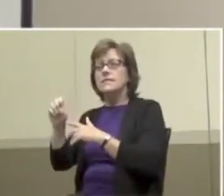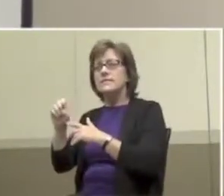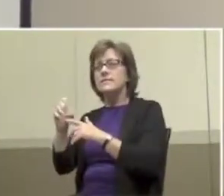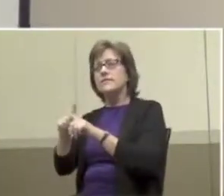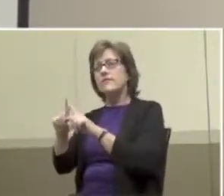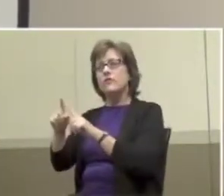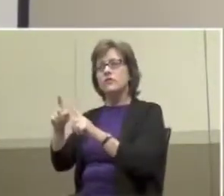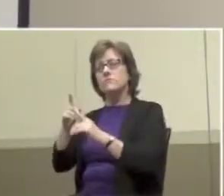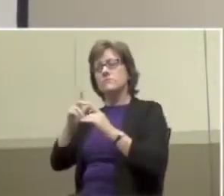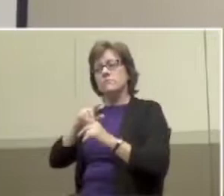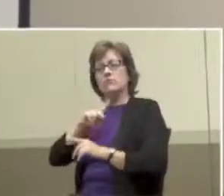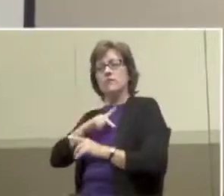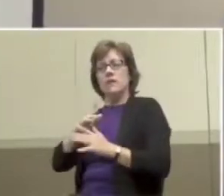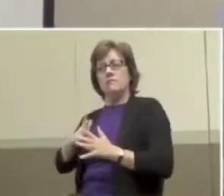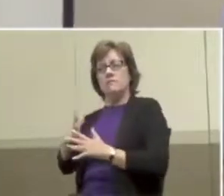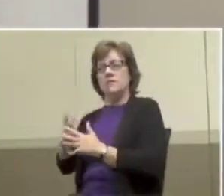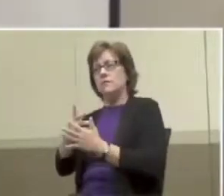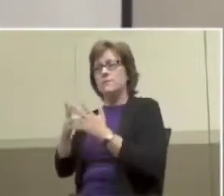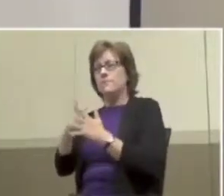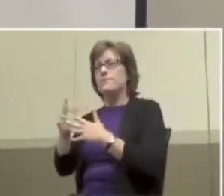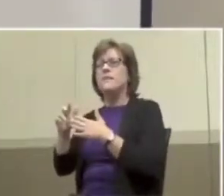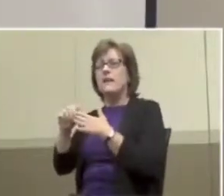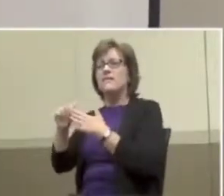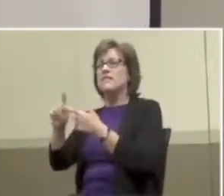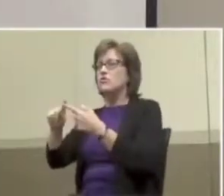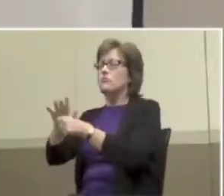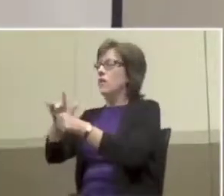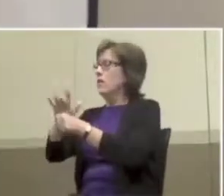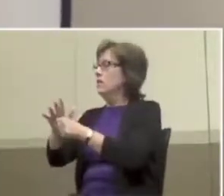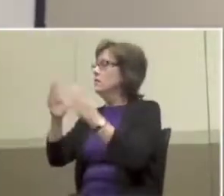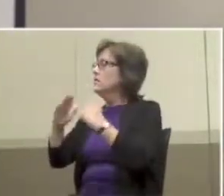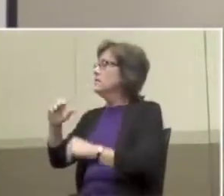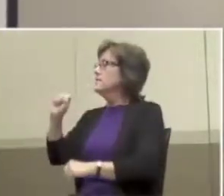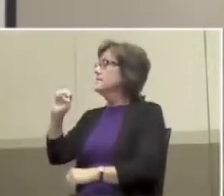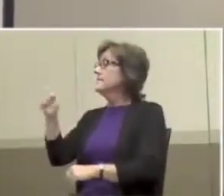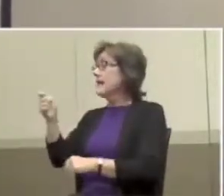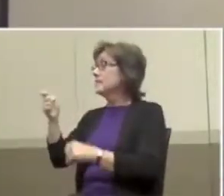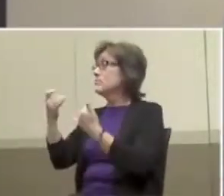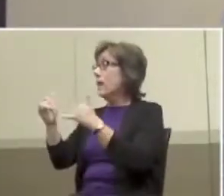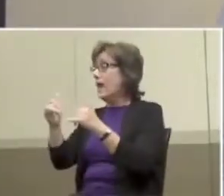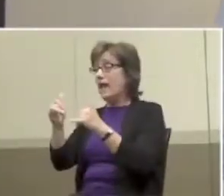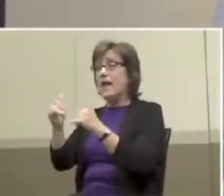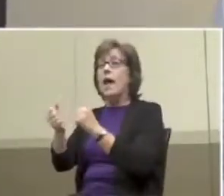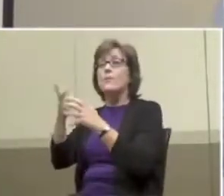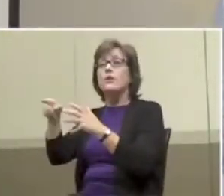tantruming. What about sex play? How many think it's developmentally appropriate?